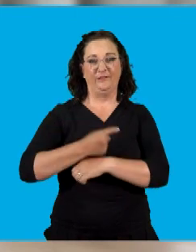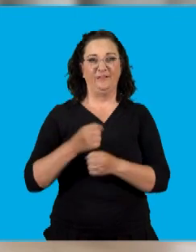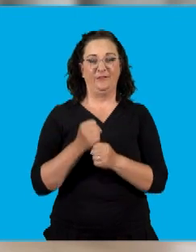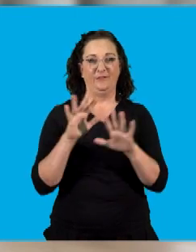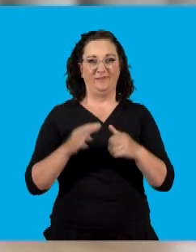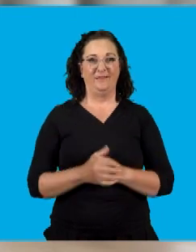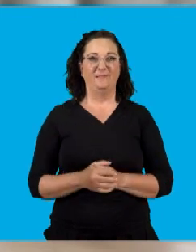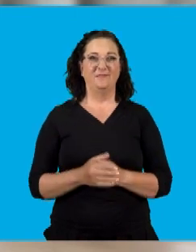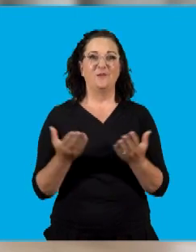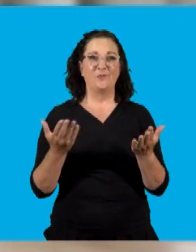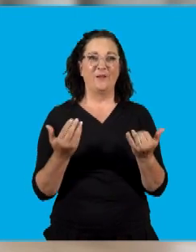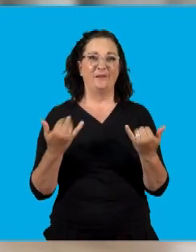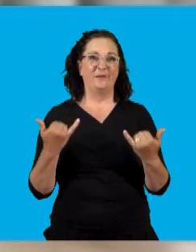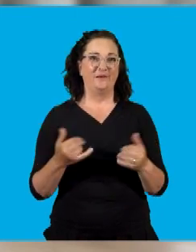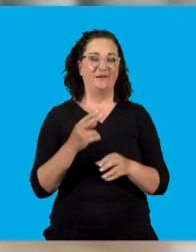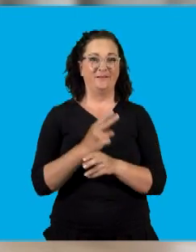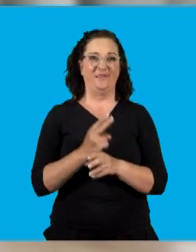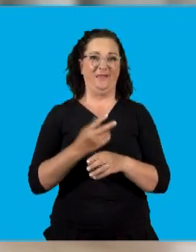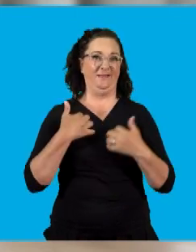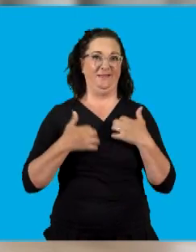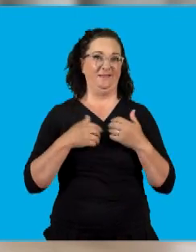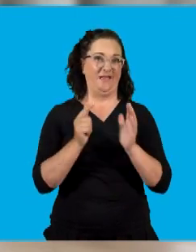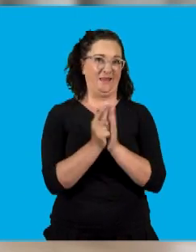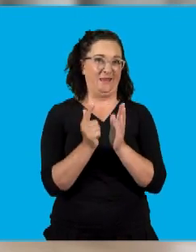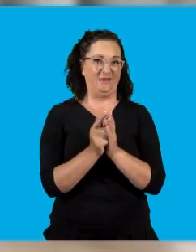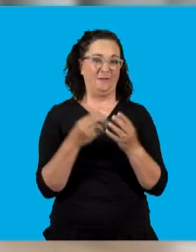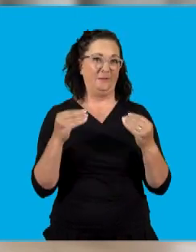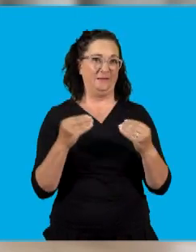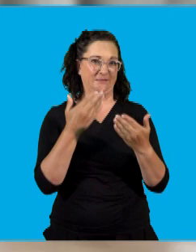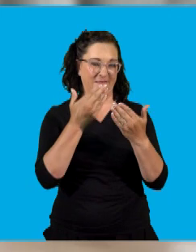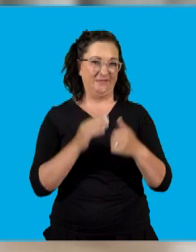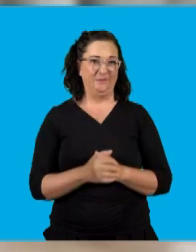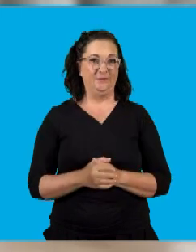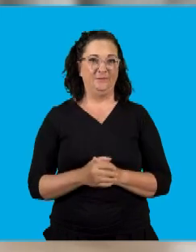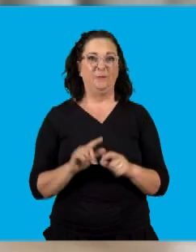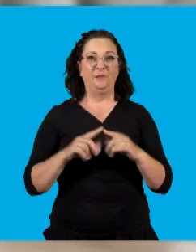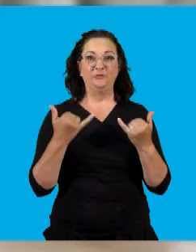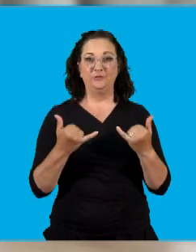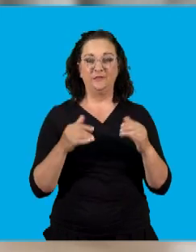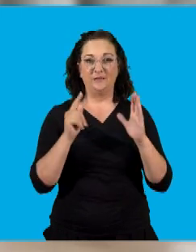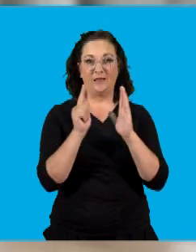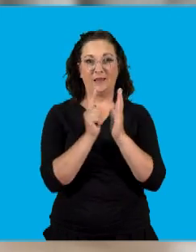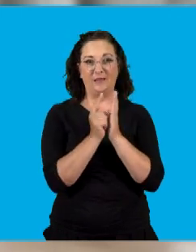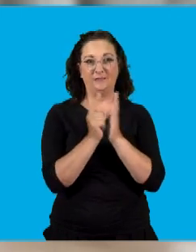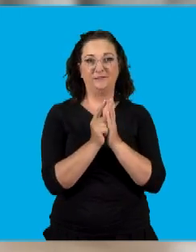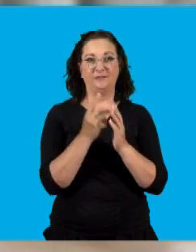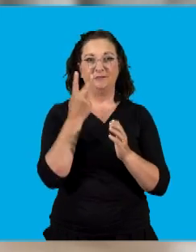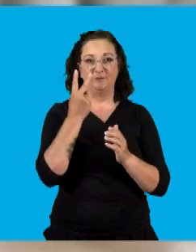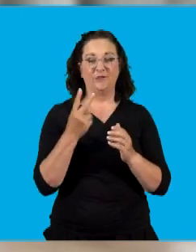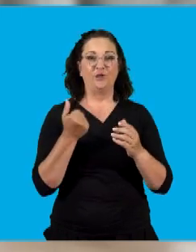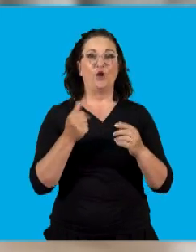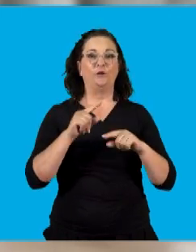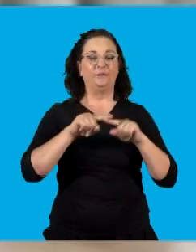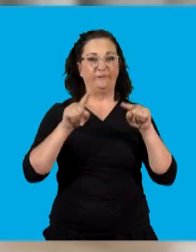Good day, grade 10s. Welcome to yet another exciting episode of Business Studies. Today we will be doing forms of ownership,